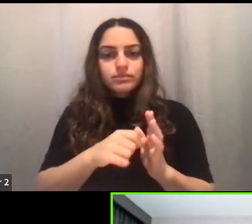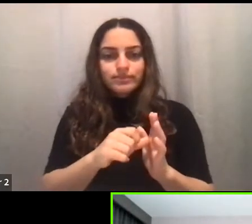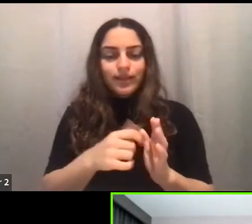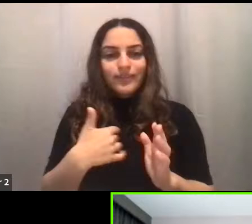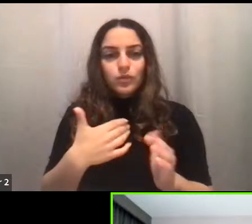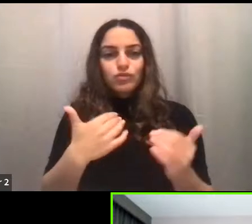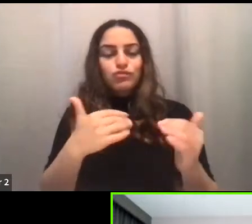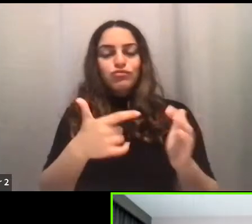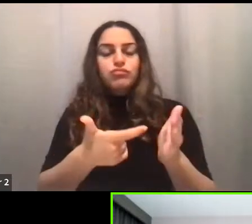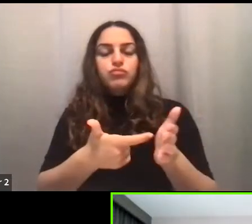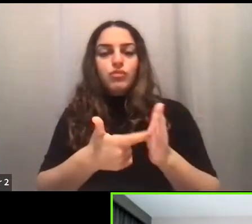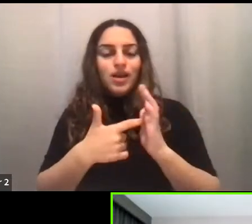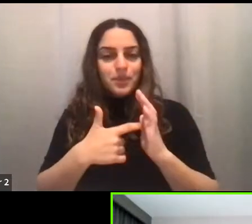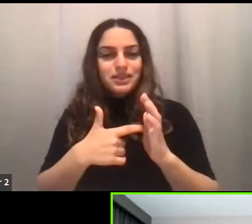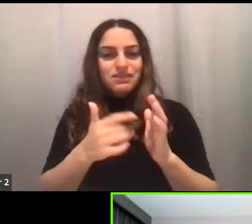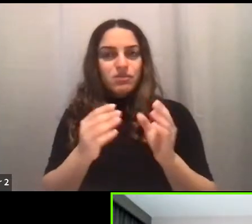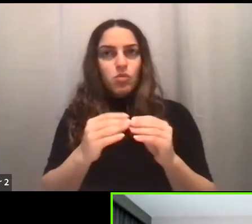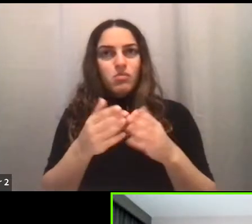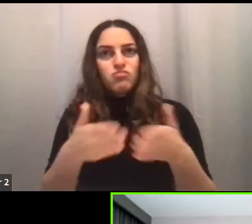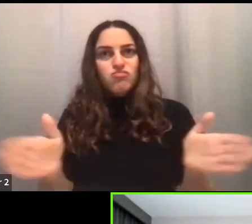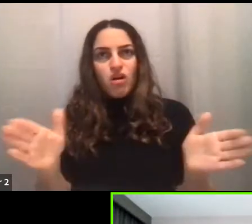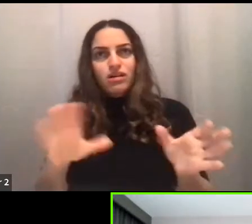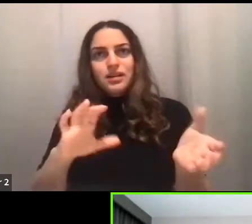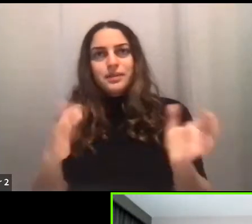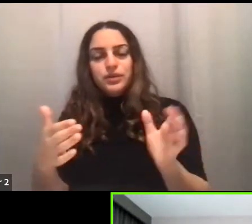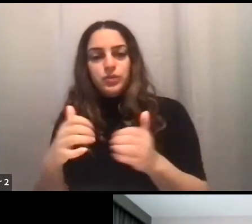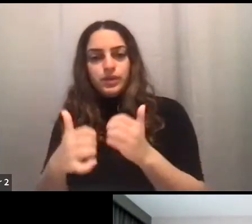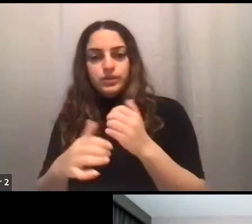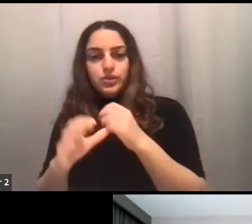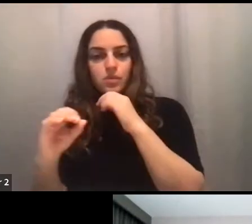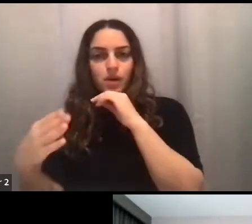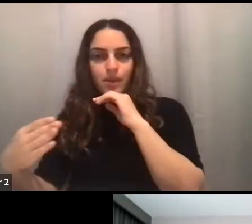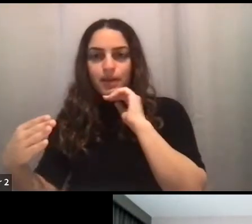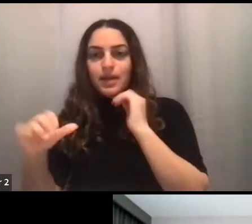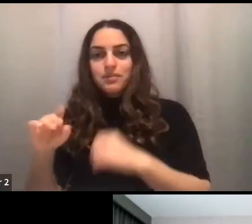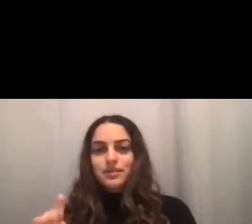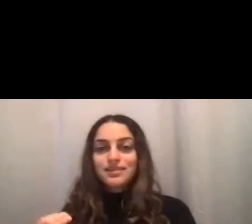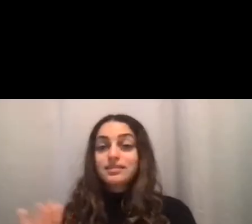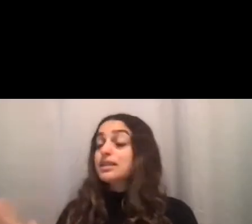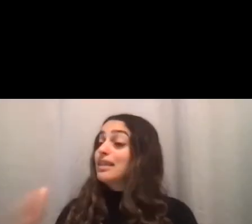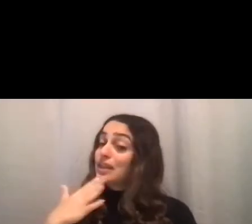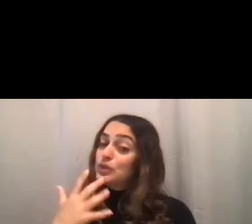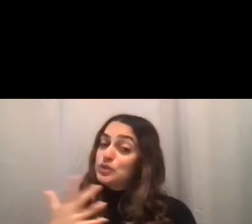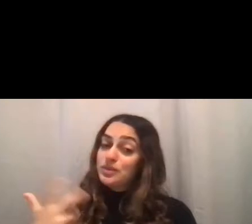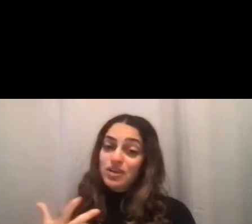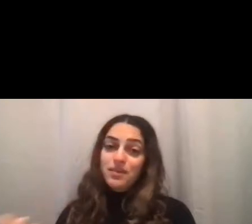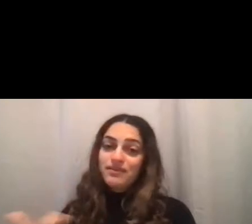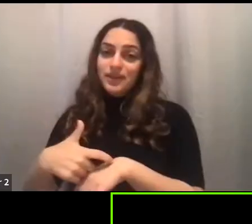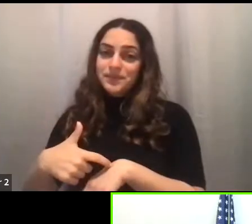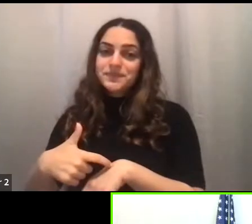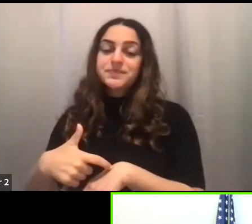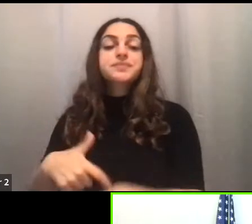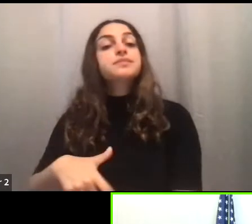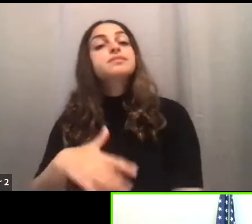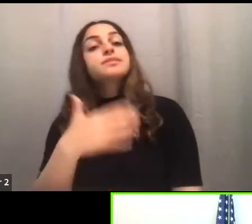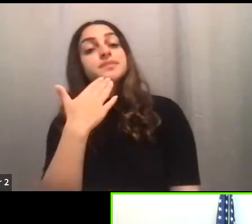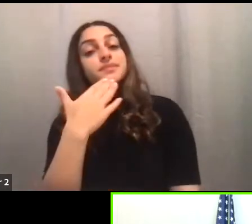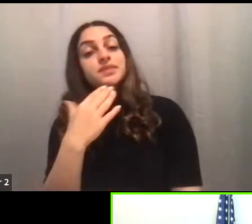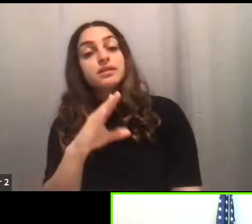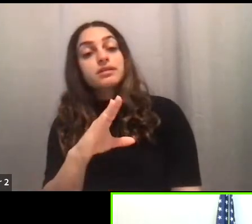under the the obama administration thank you very much i'm out of time thank you commissioner lucas